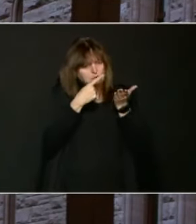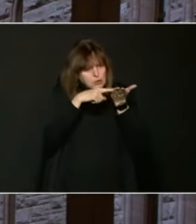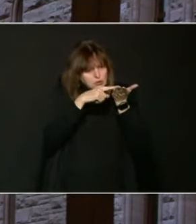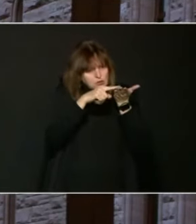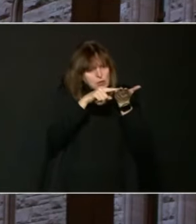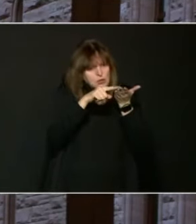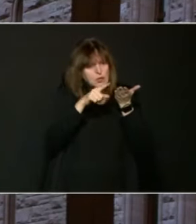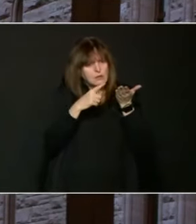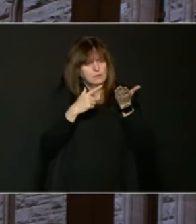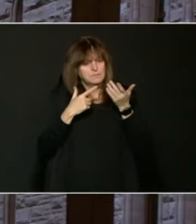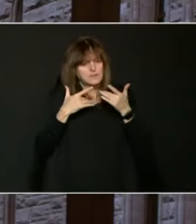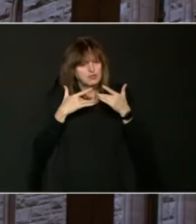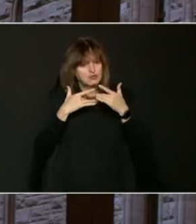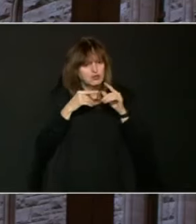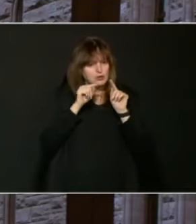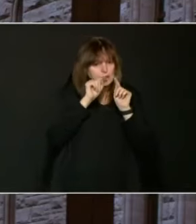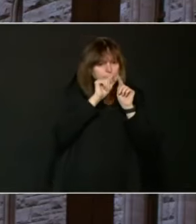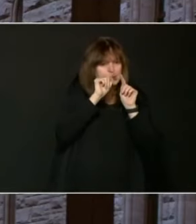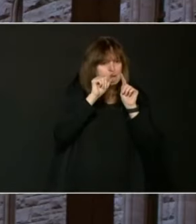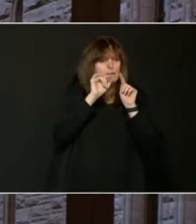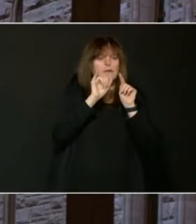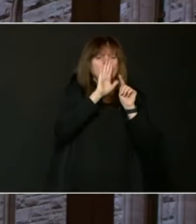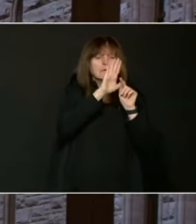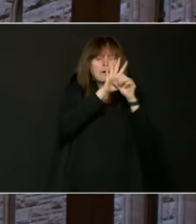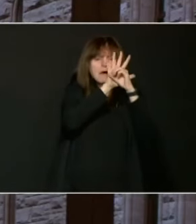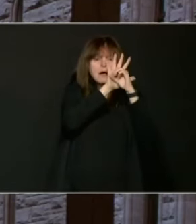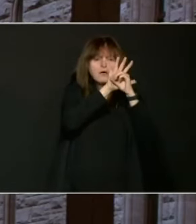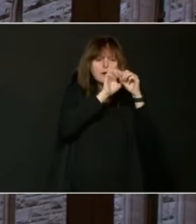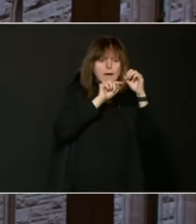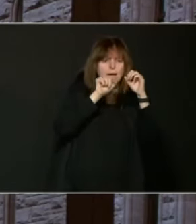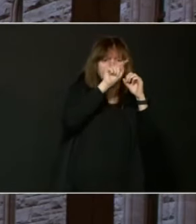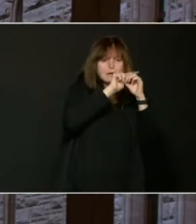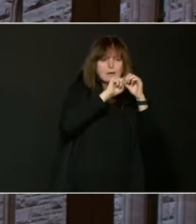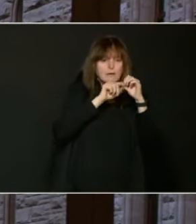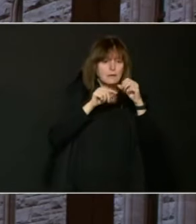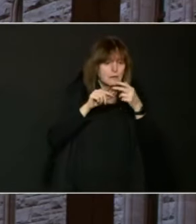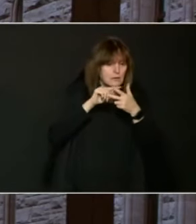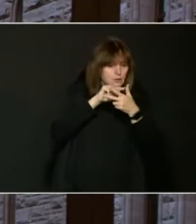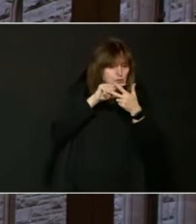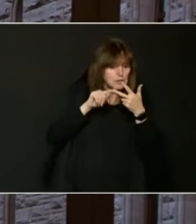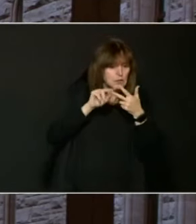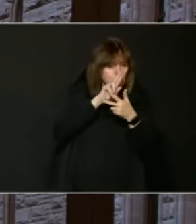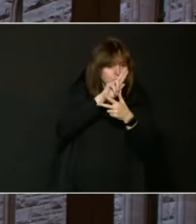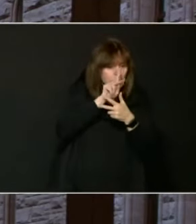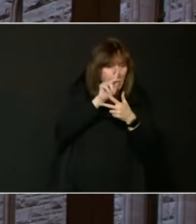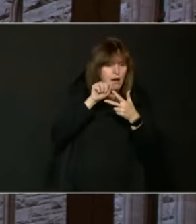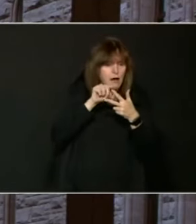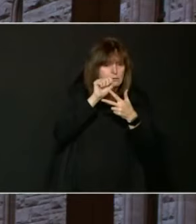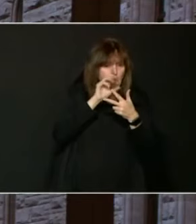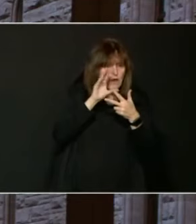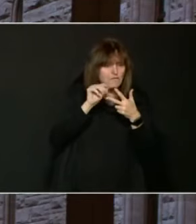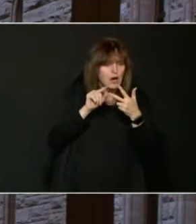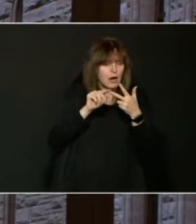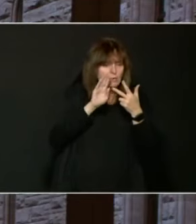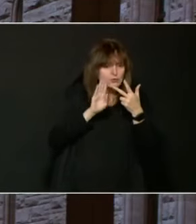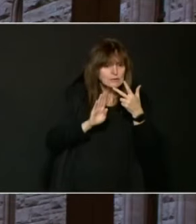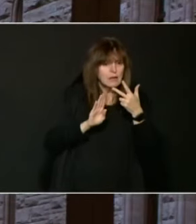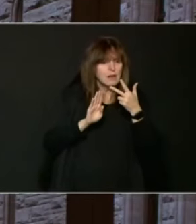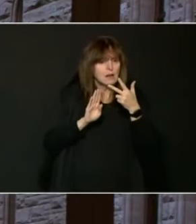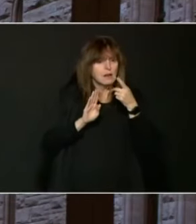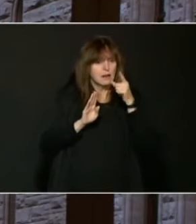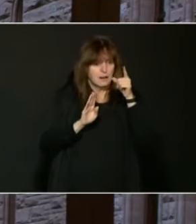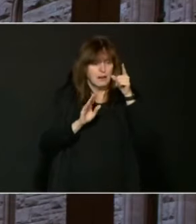newly identified variants of concern. And I think what he has tabled and saying he's concerned that maybe this might have to